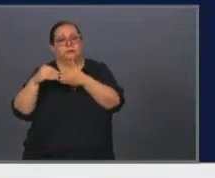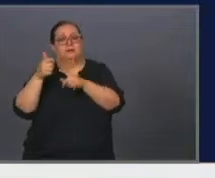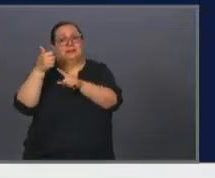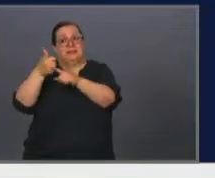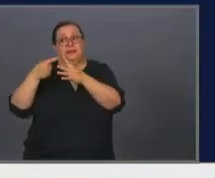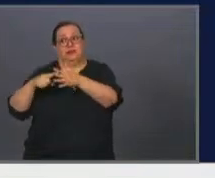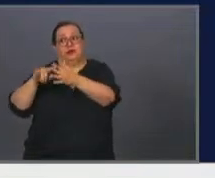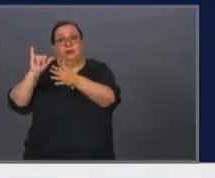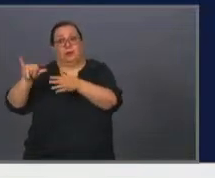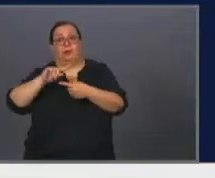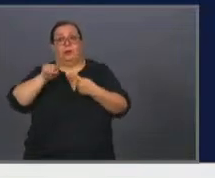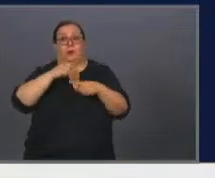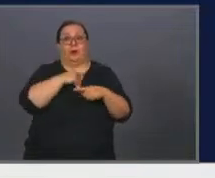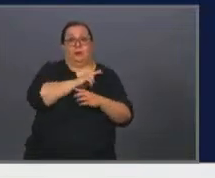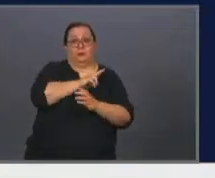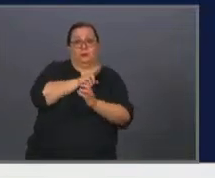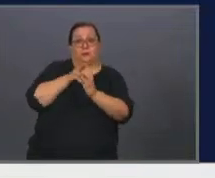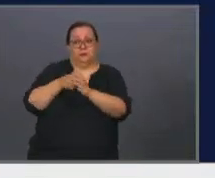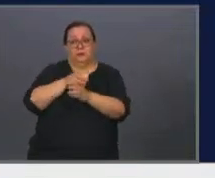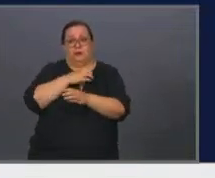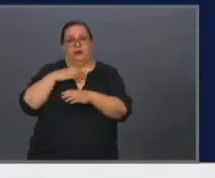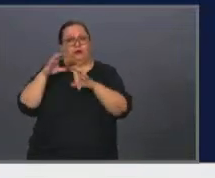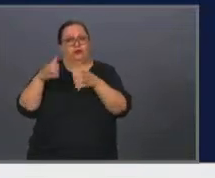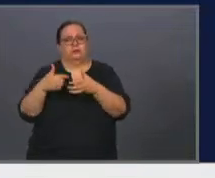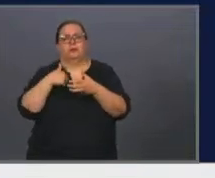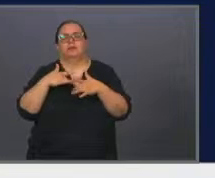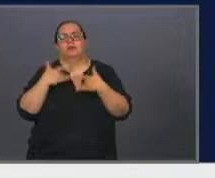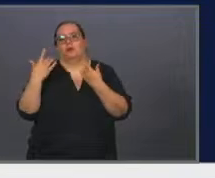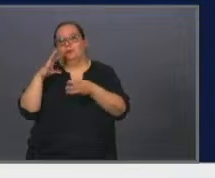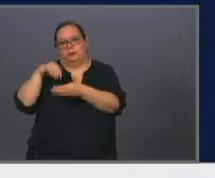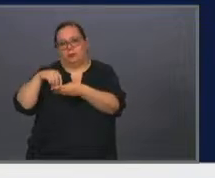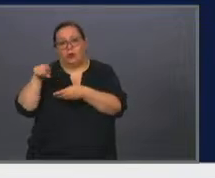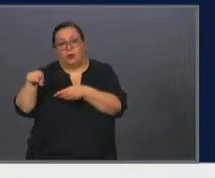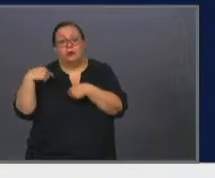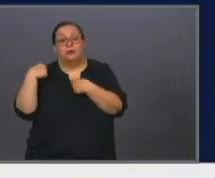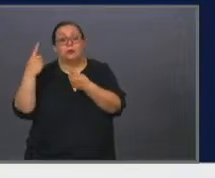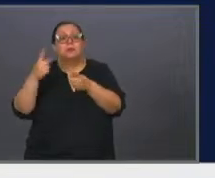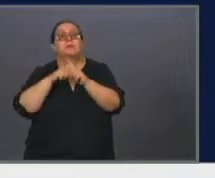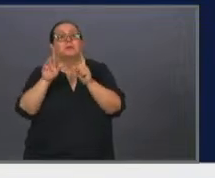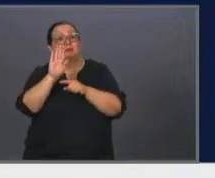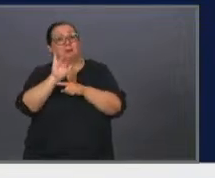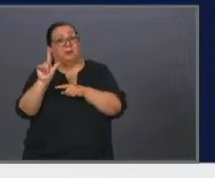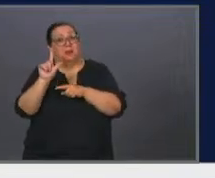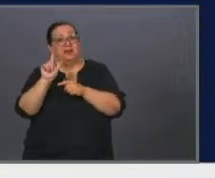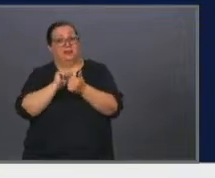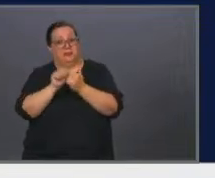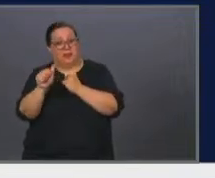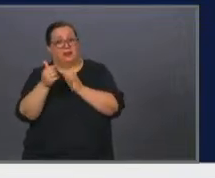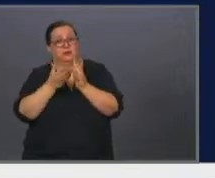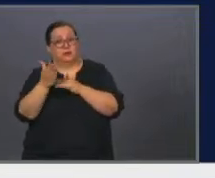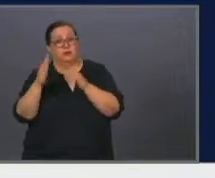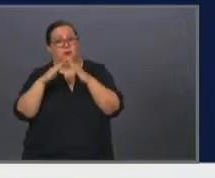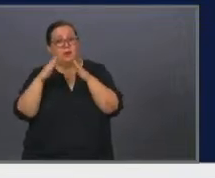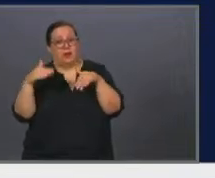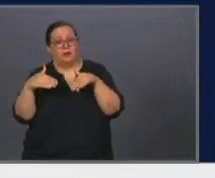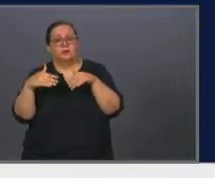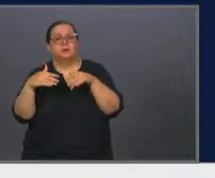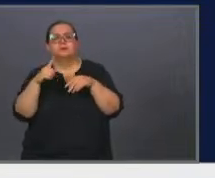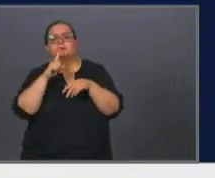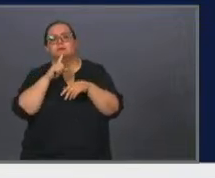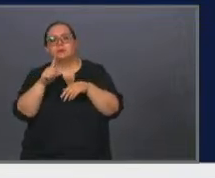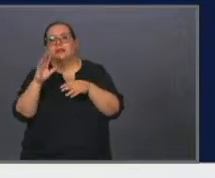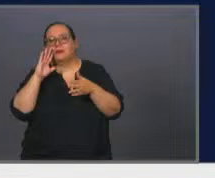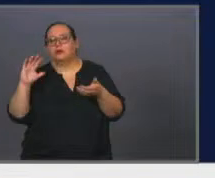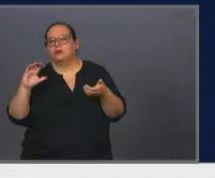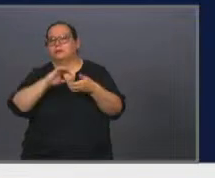coming into Congress, and I'm thrilled to have been a part of it. But the bill that we've got passed through the House, and there's companionship in the